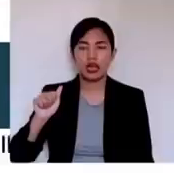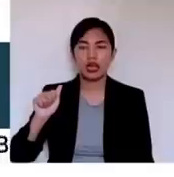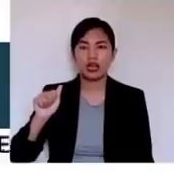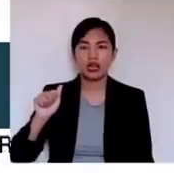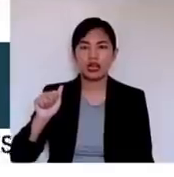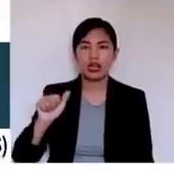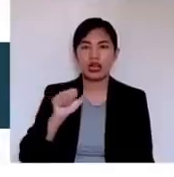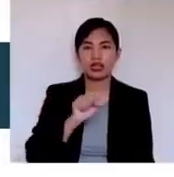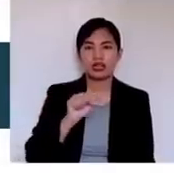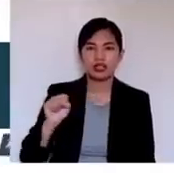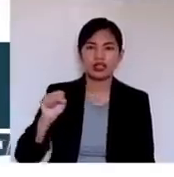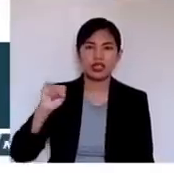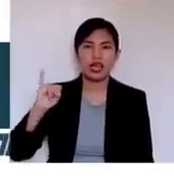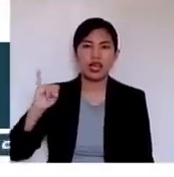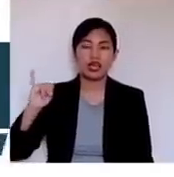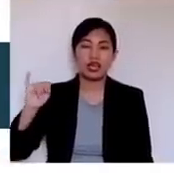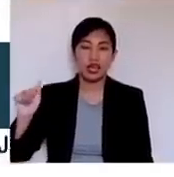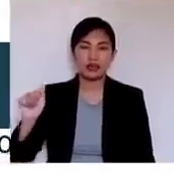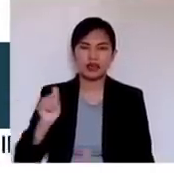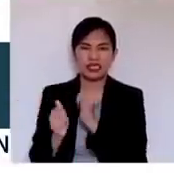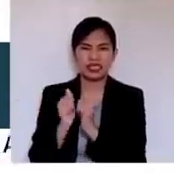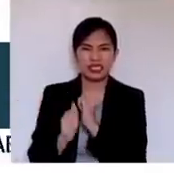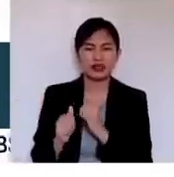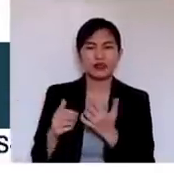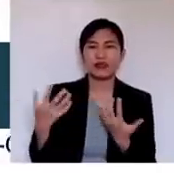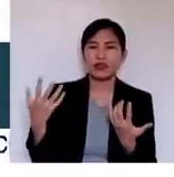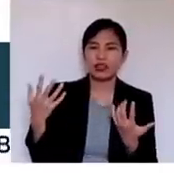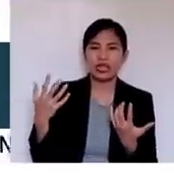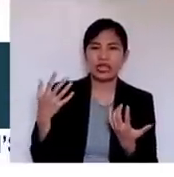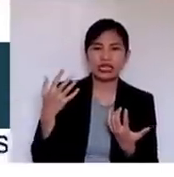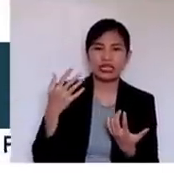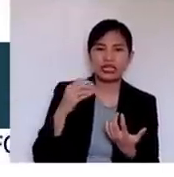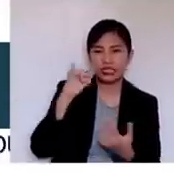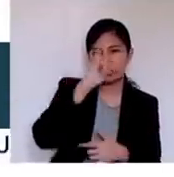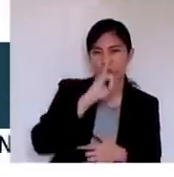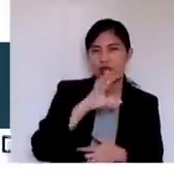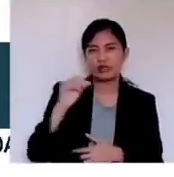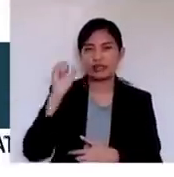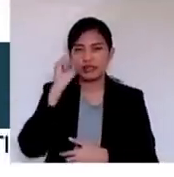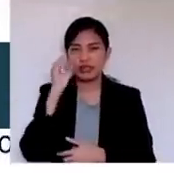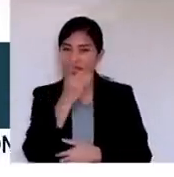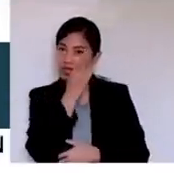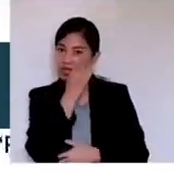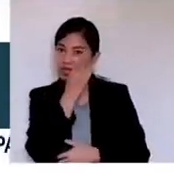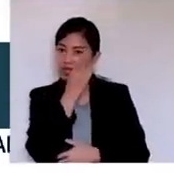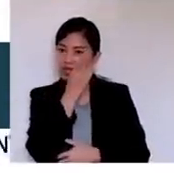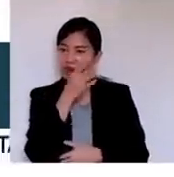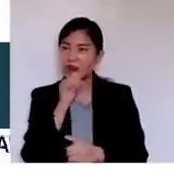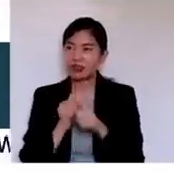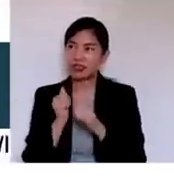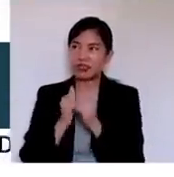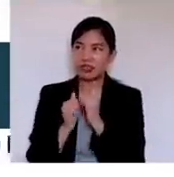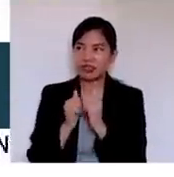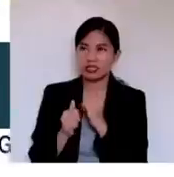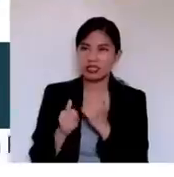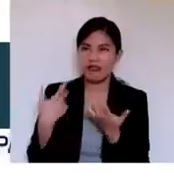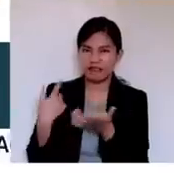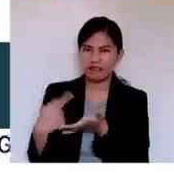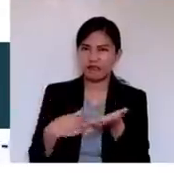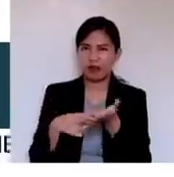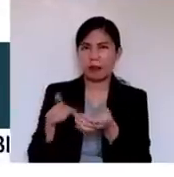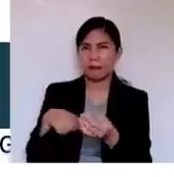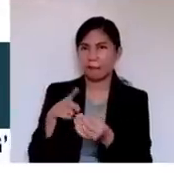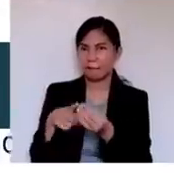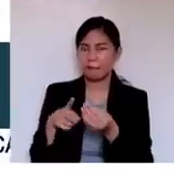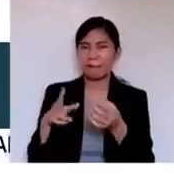that PRRD, President Duterte, will in fact endorse him. So that's being floated around.